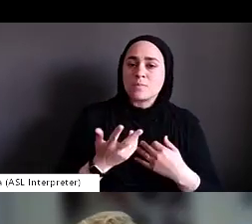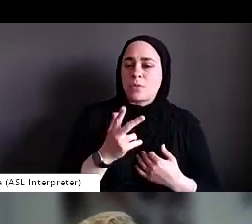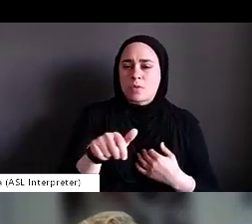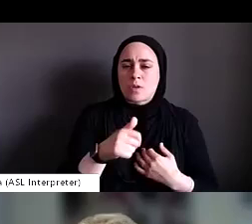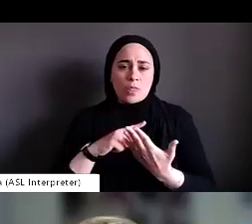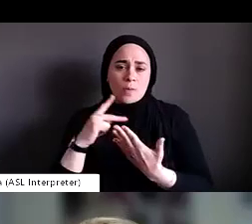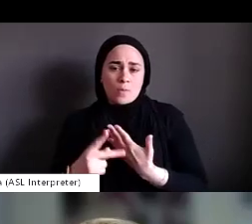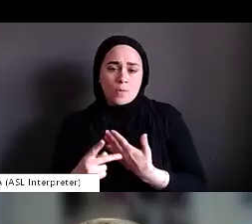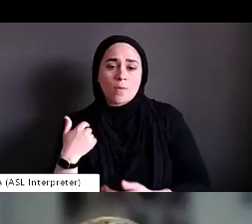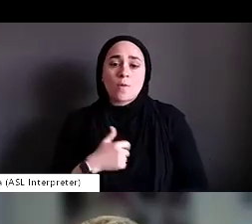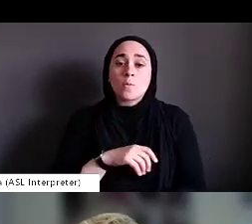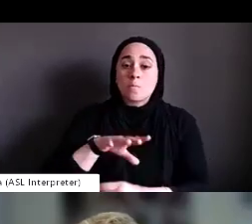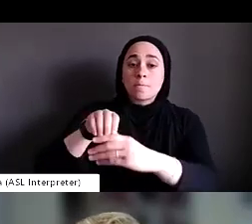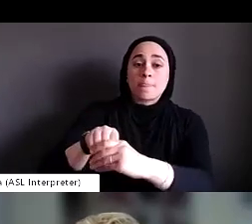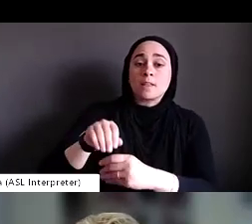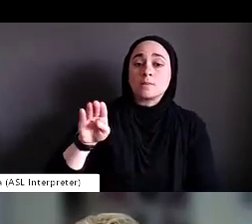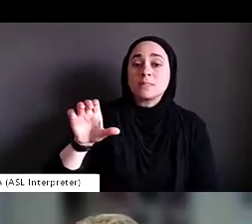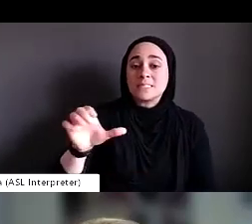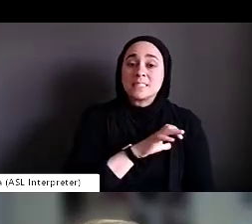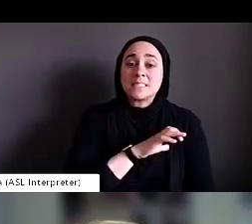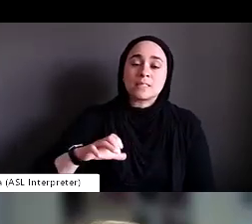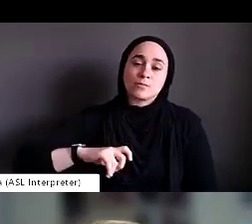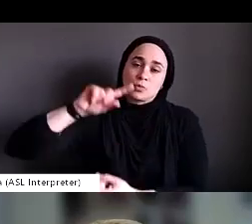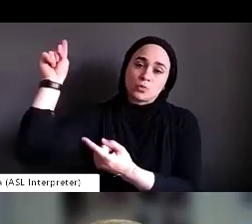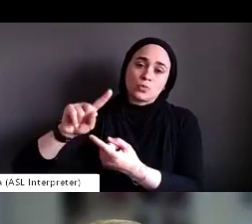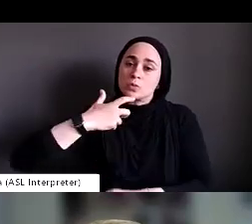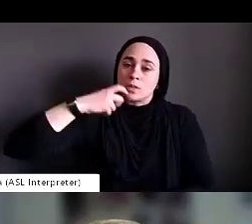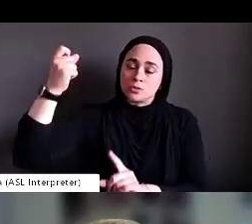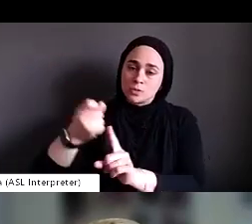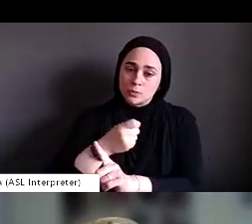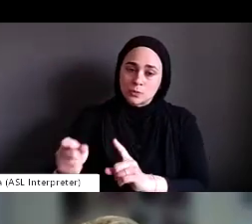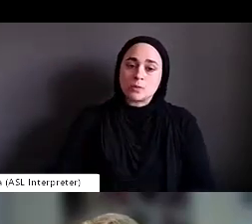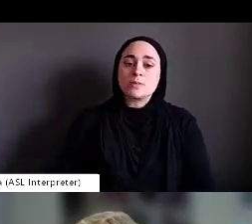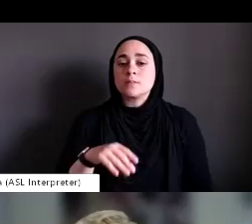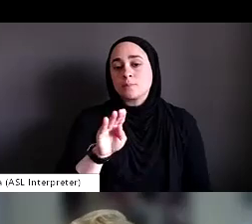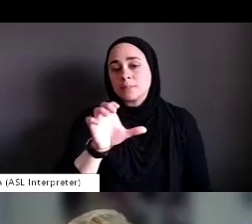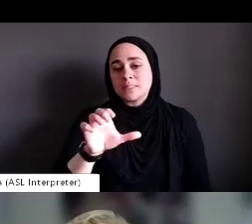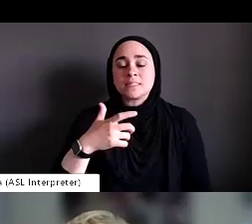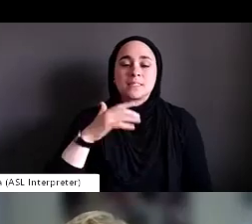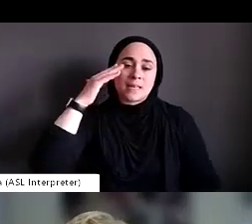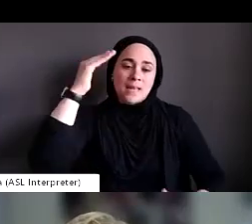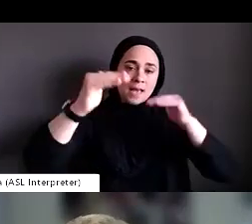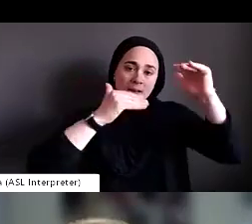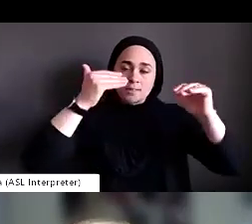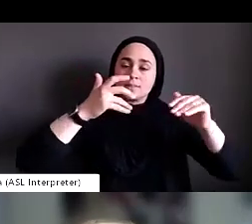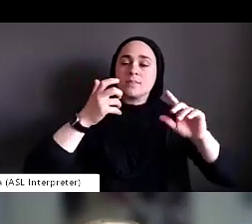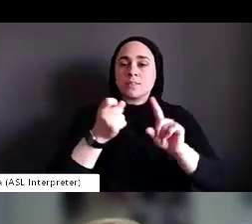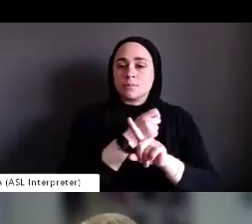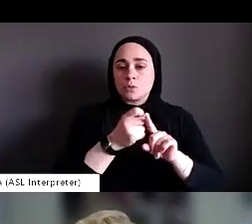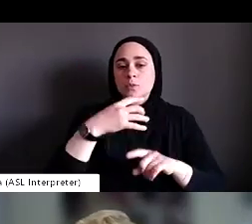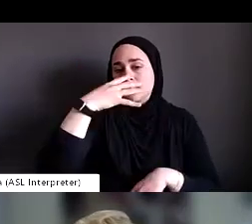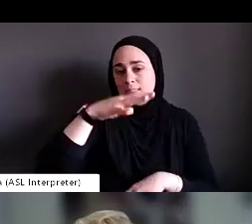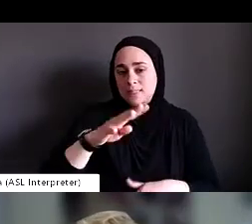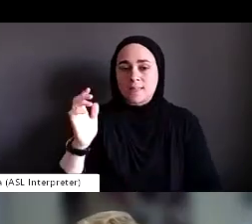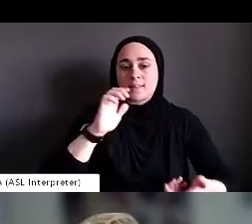part of the BC Council to Reduce Elder Abuse and the BC Adult Abuse Neglect Collaborative. And with that,